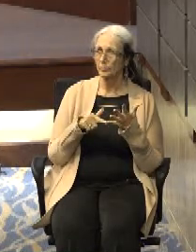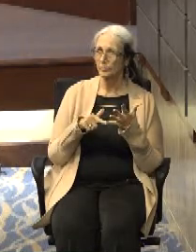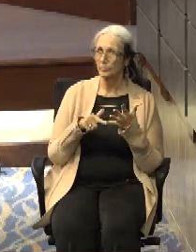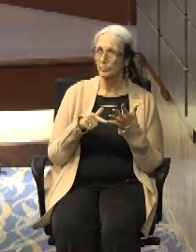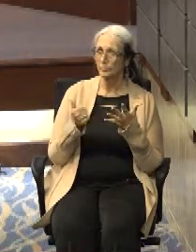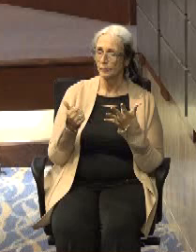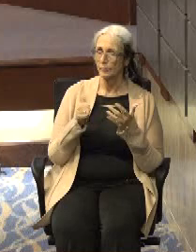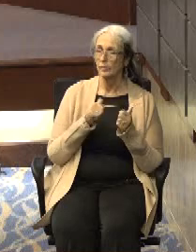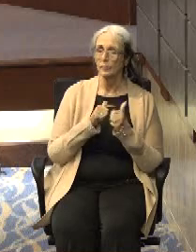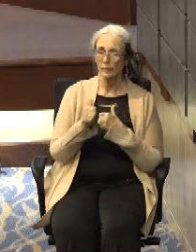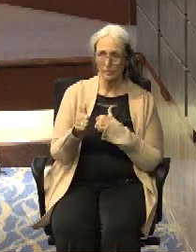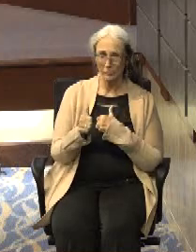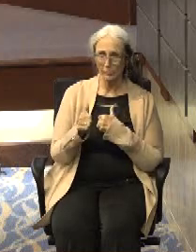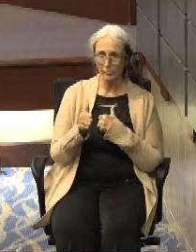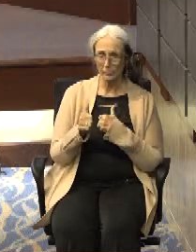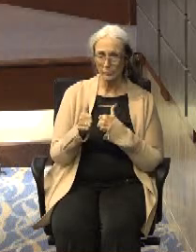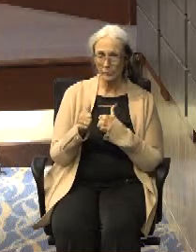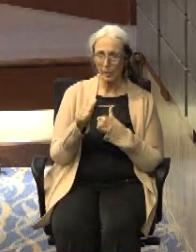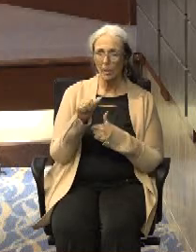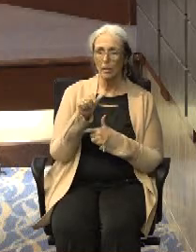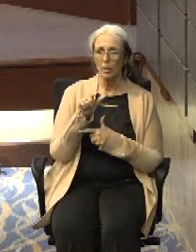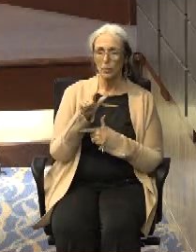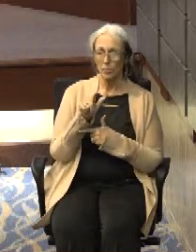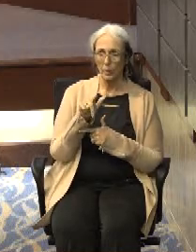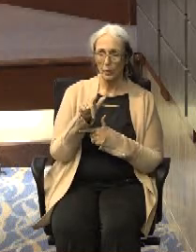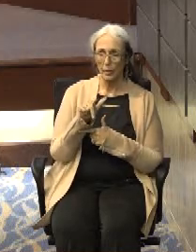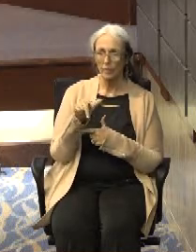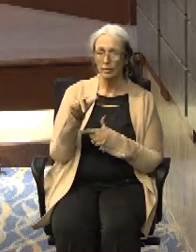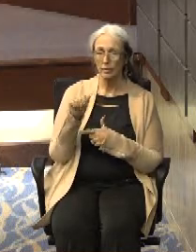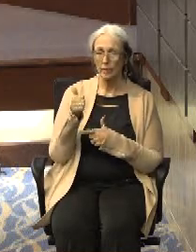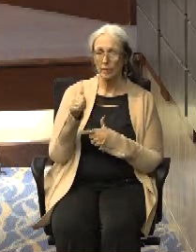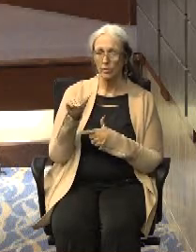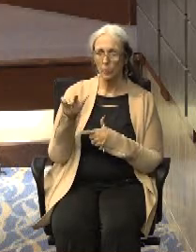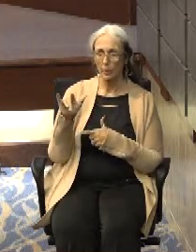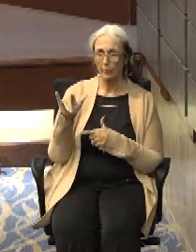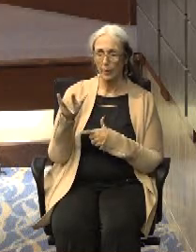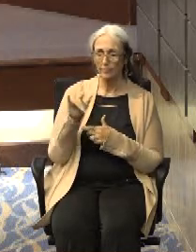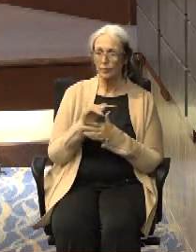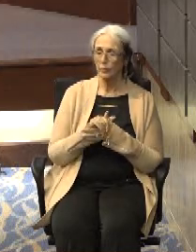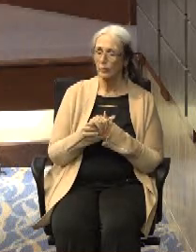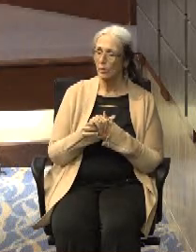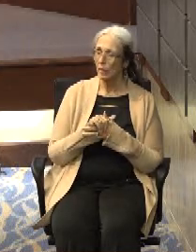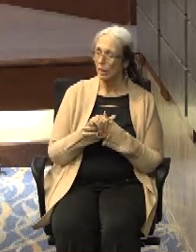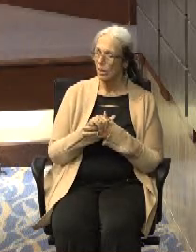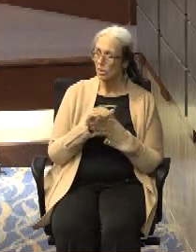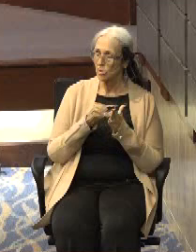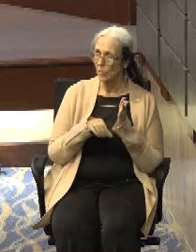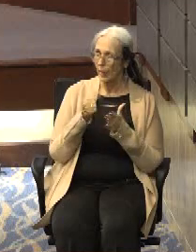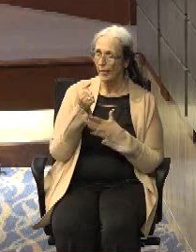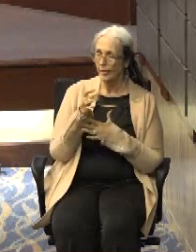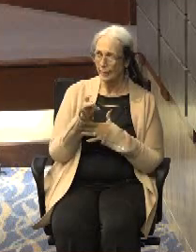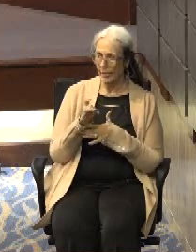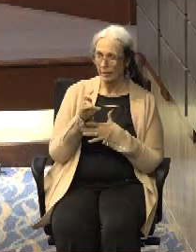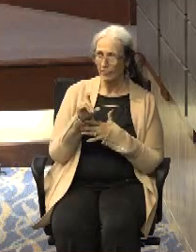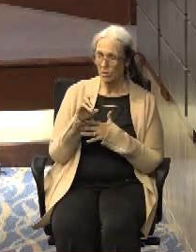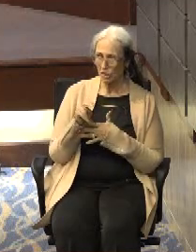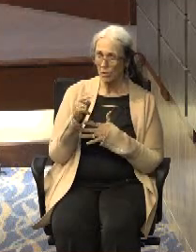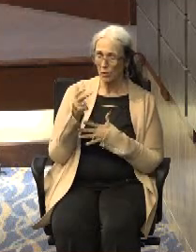Ewing? Yes. Meek? Yes. Motion carries. We'll move to ordinance 2023-1025. An ordinance revising Chapter 18, Division 3,